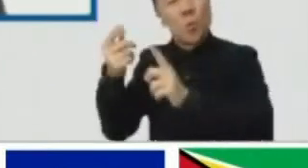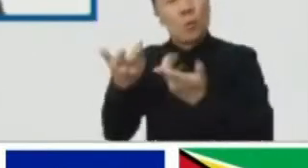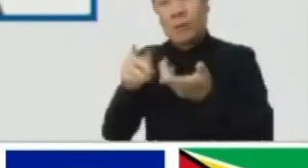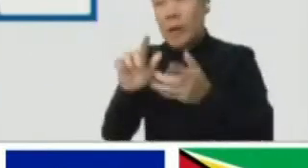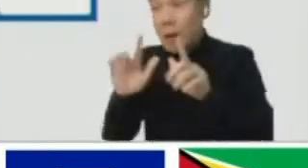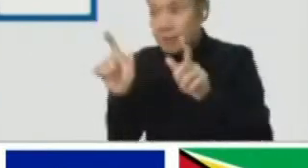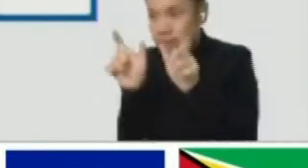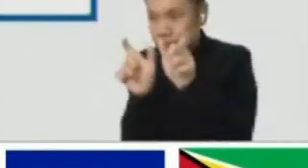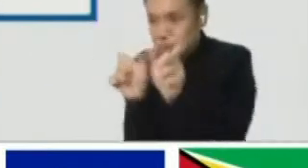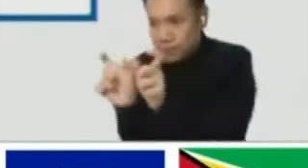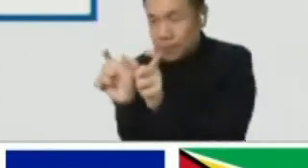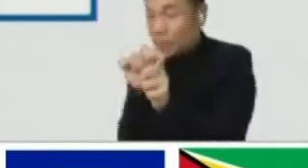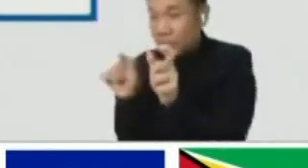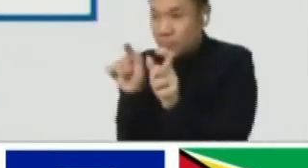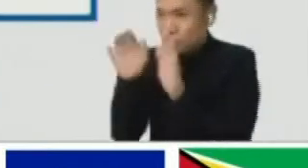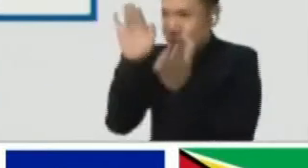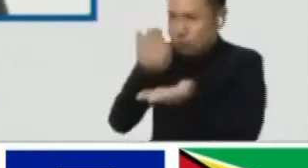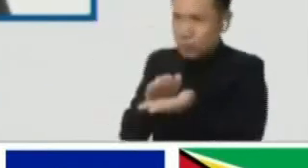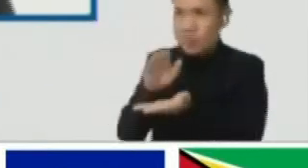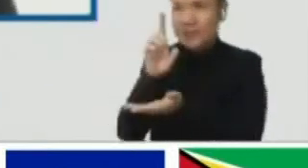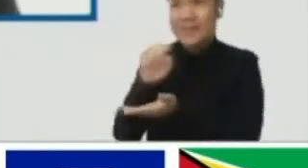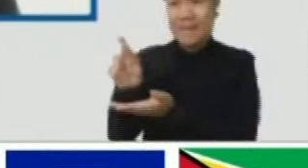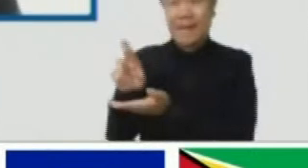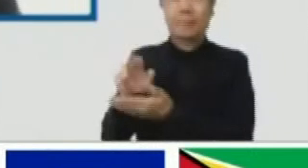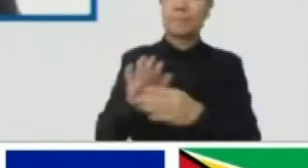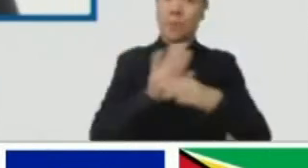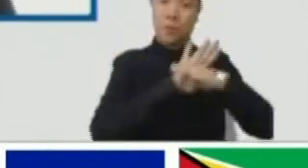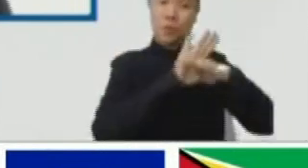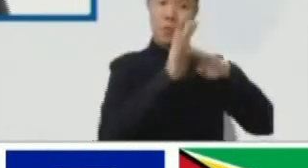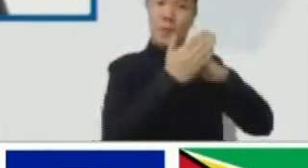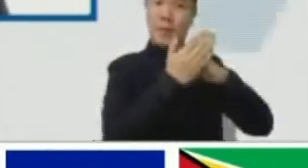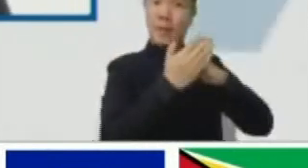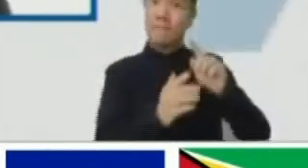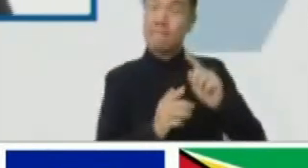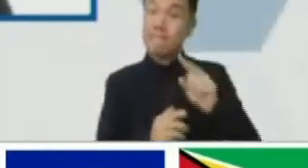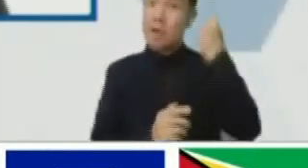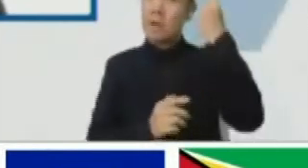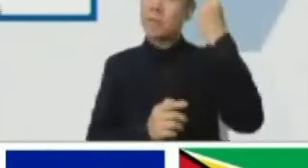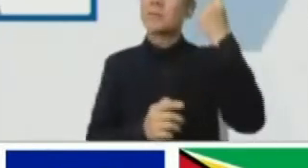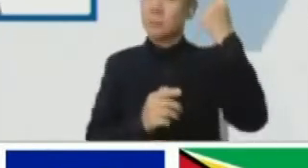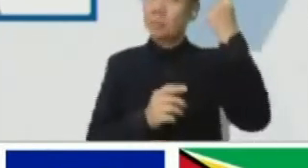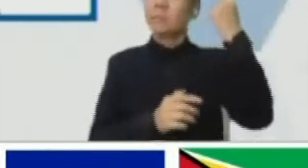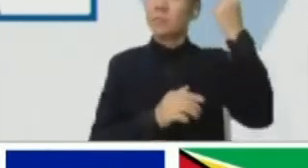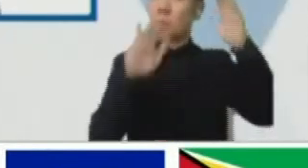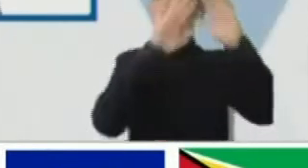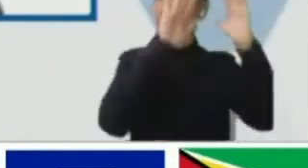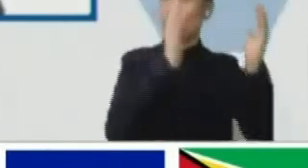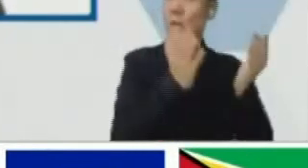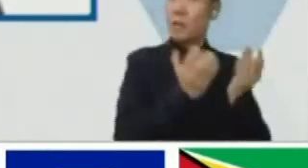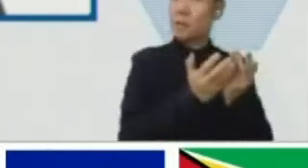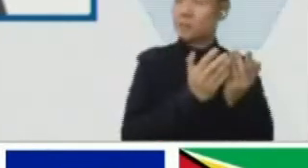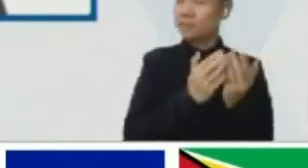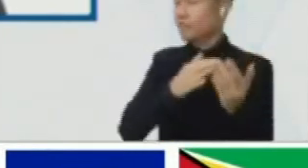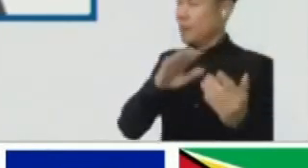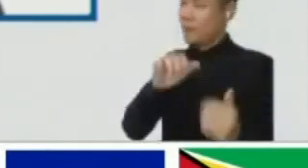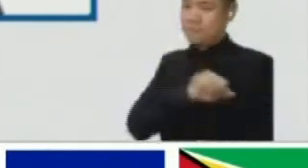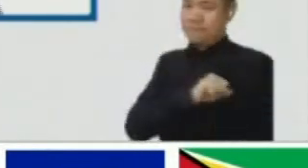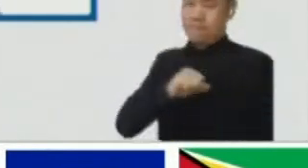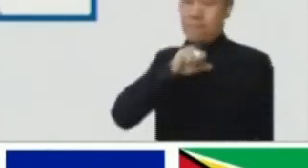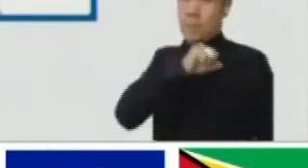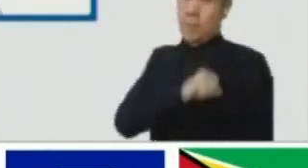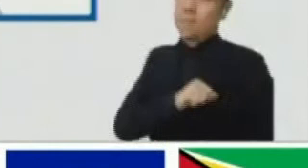reduction. Jamaica has become the first country in the world to fully commit to urban resilience, having